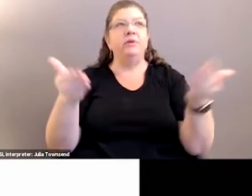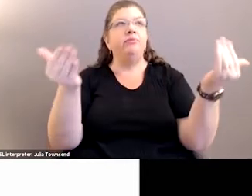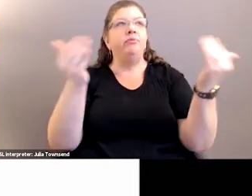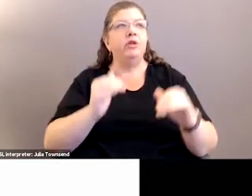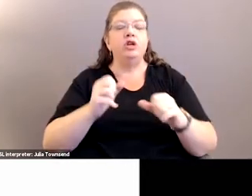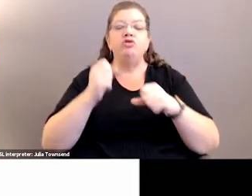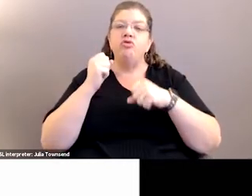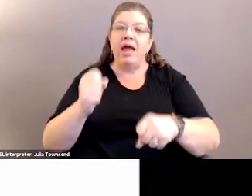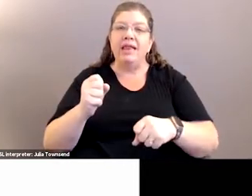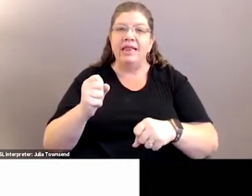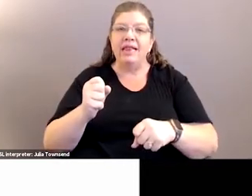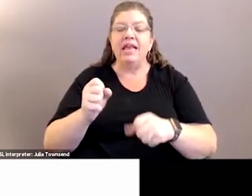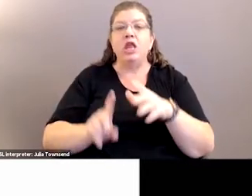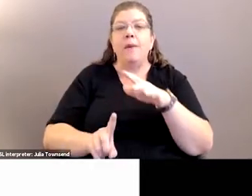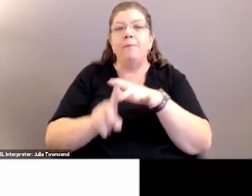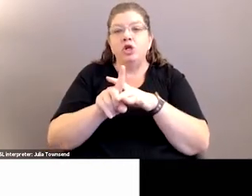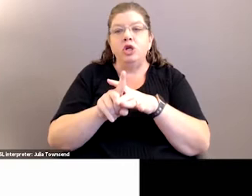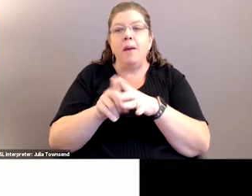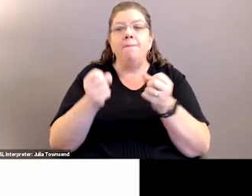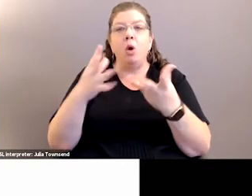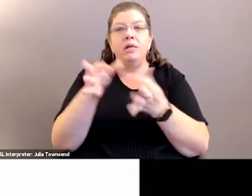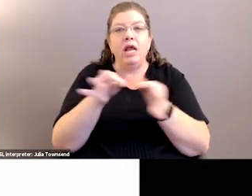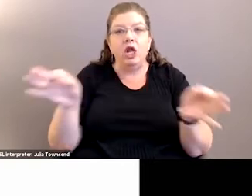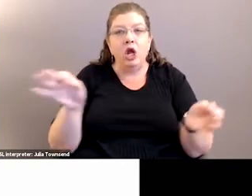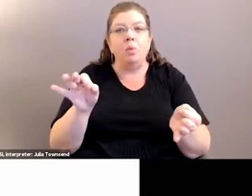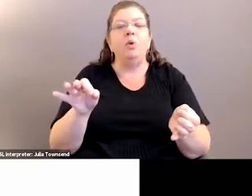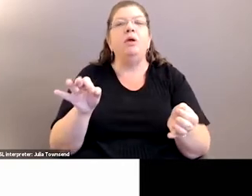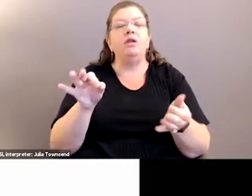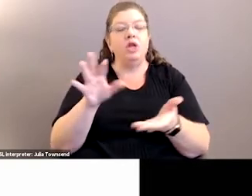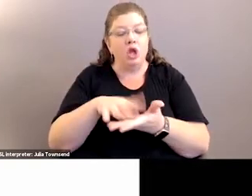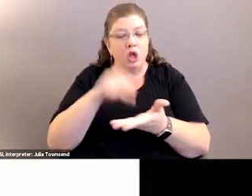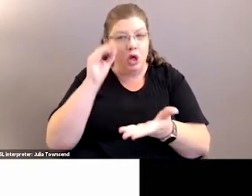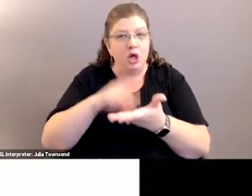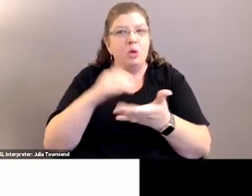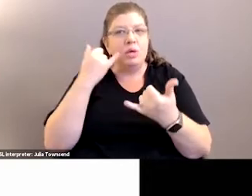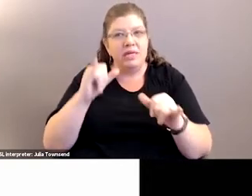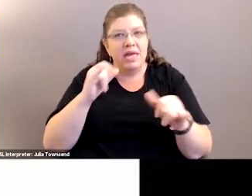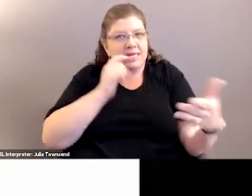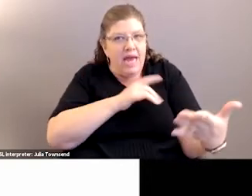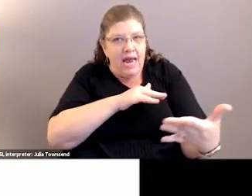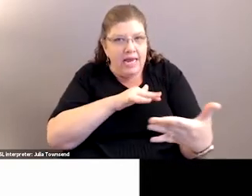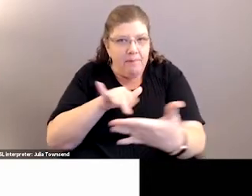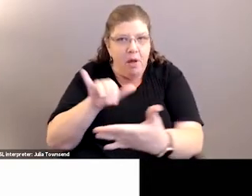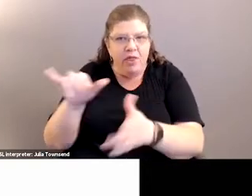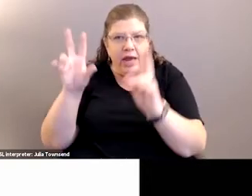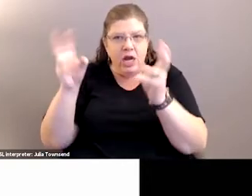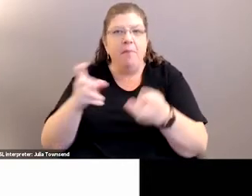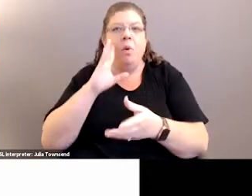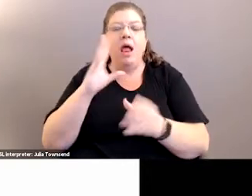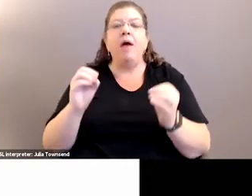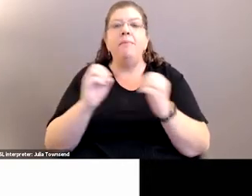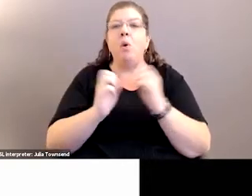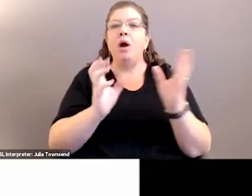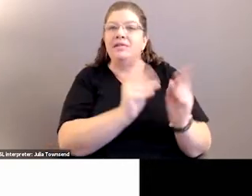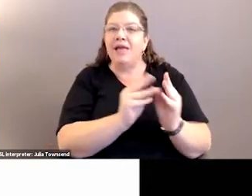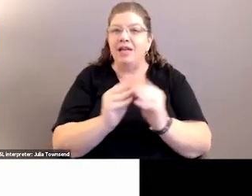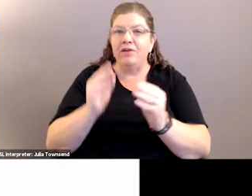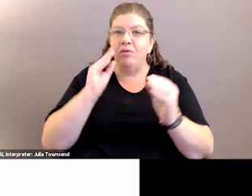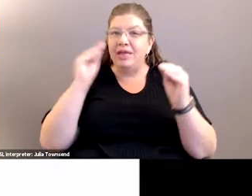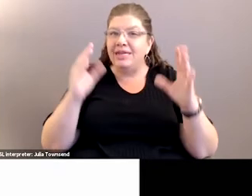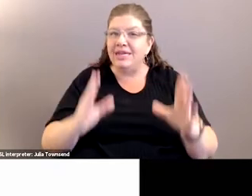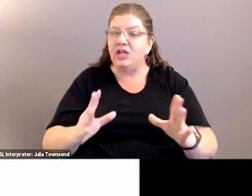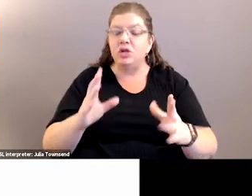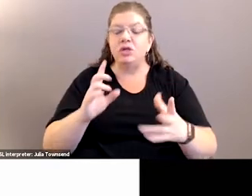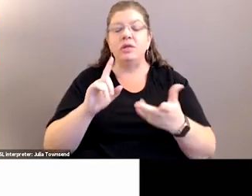multilingual learners we're still staying on that topic we're going to follow up with some more sessions for the teachers we have a